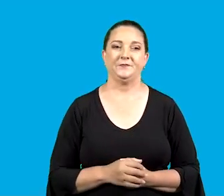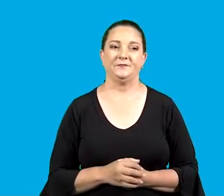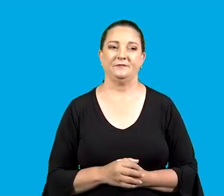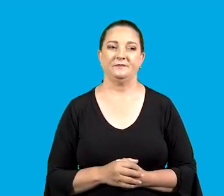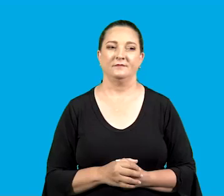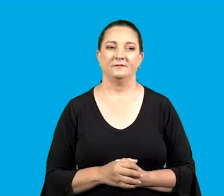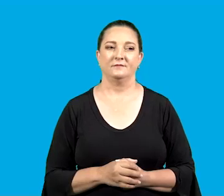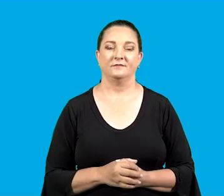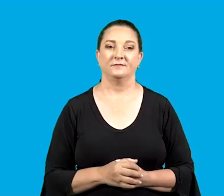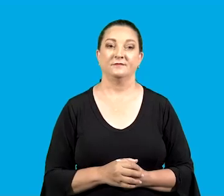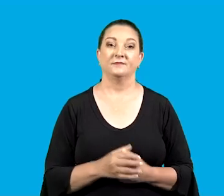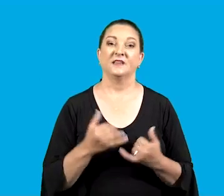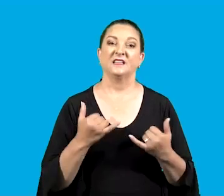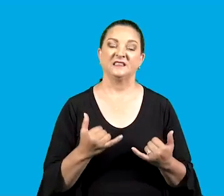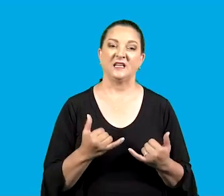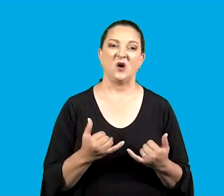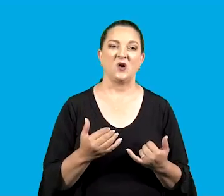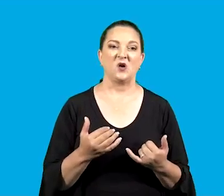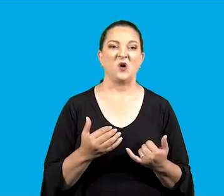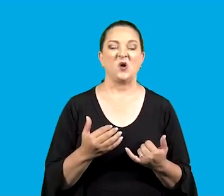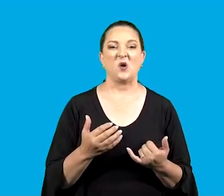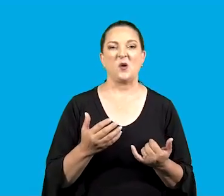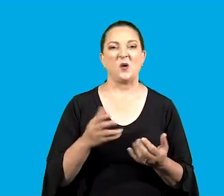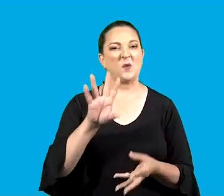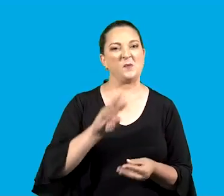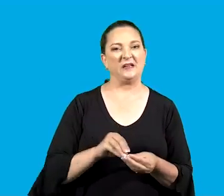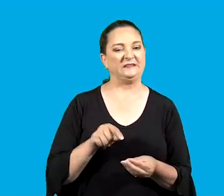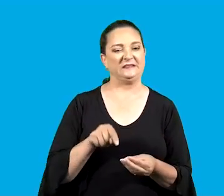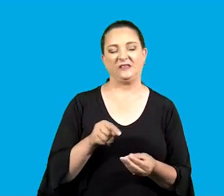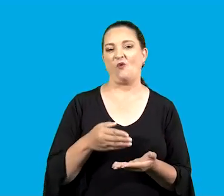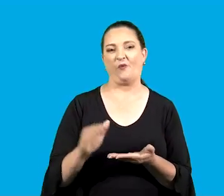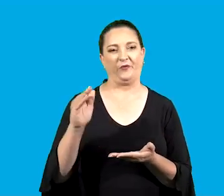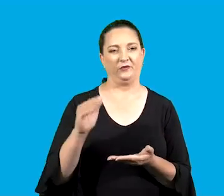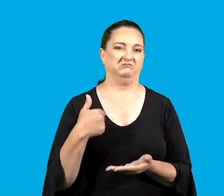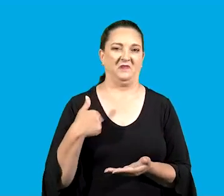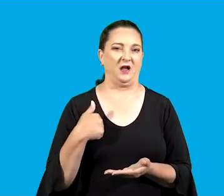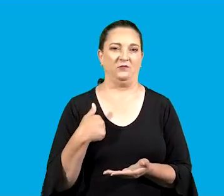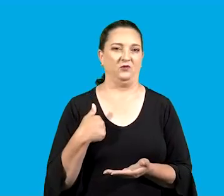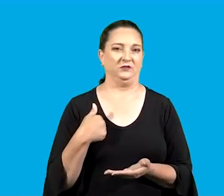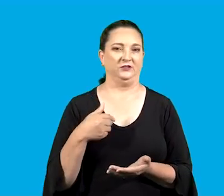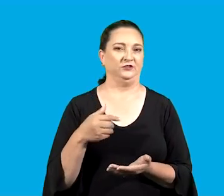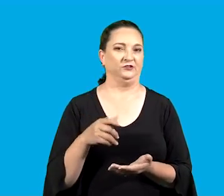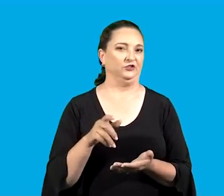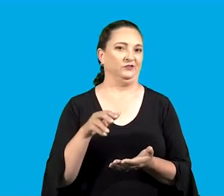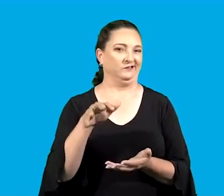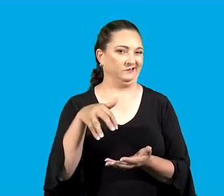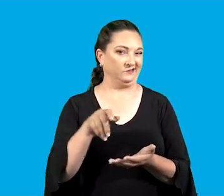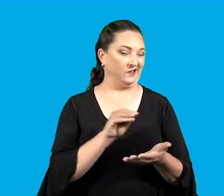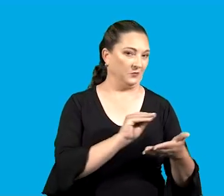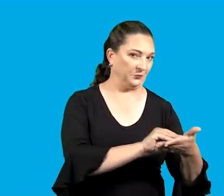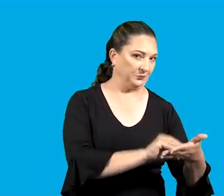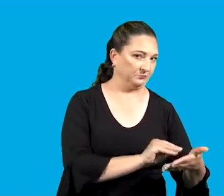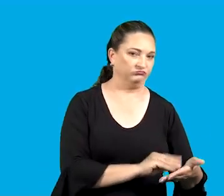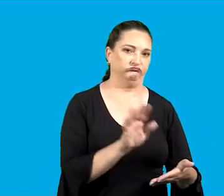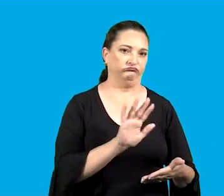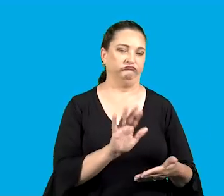3. The balance will be written off, so that's bad debts. I'm not going to collect that one. I will not collect the bad